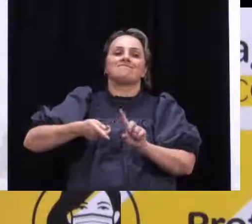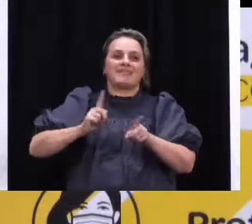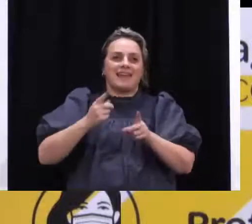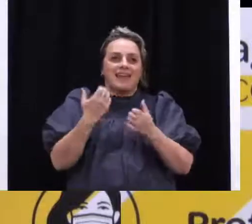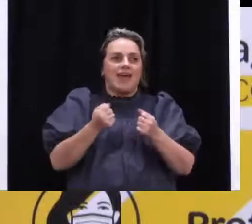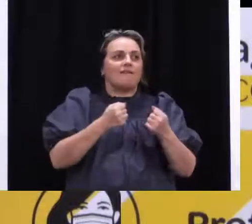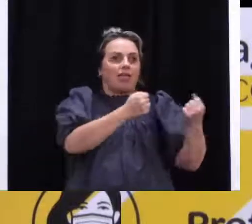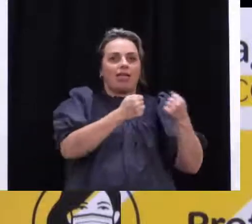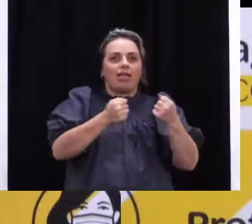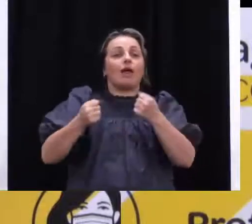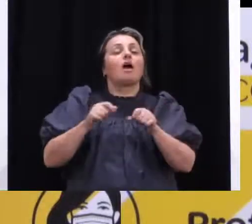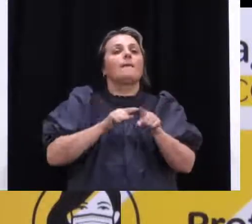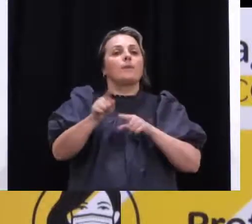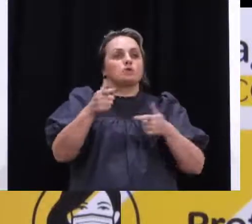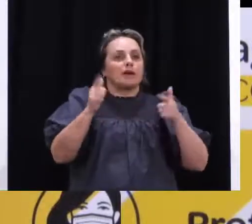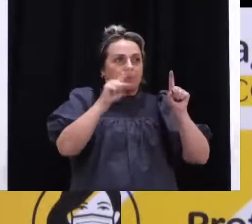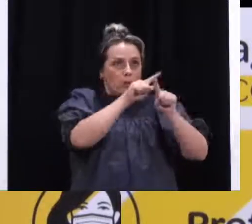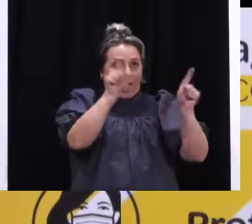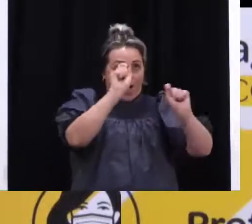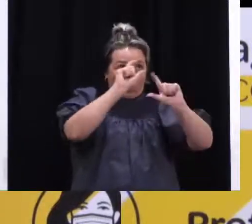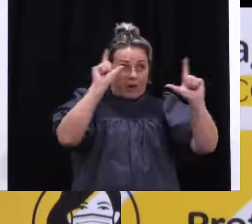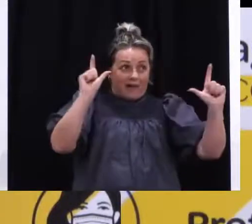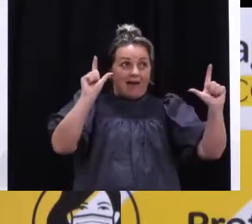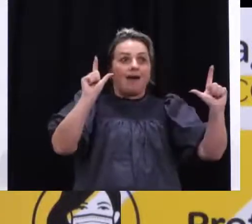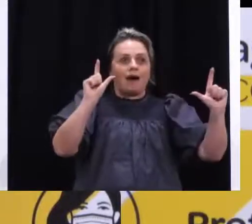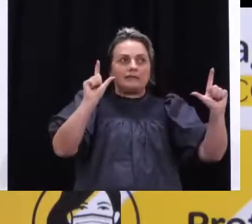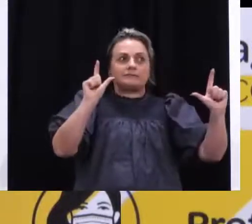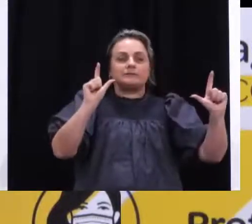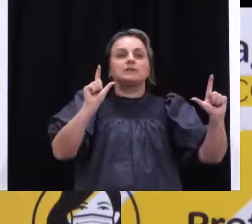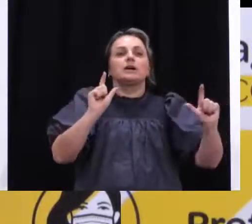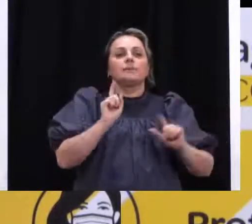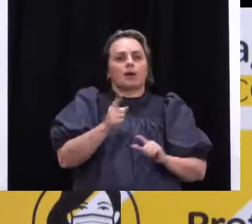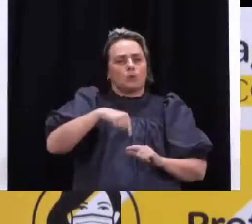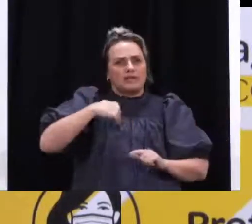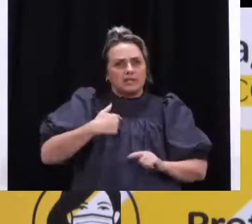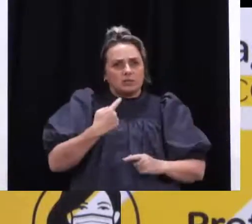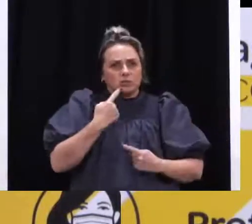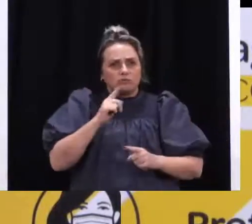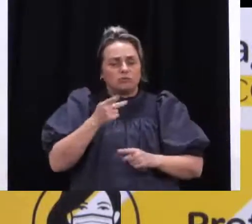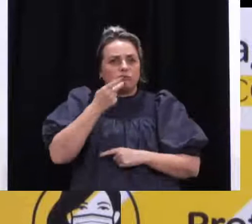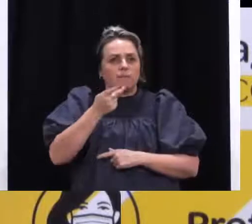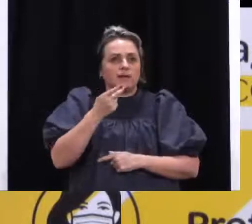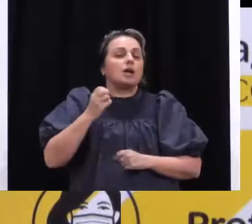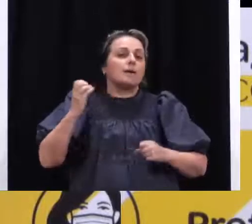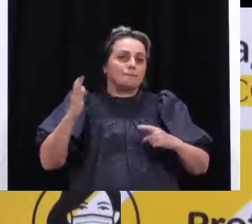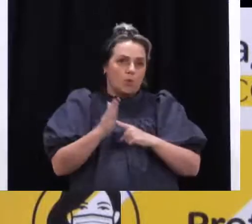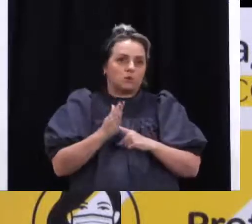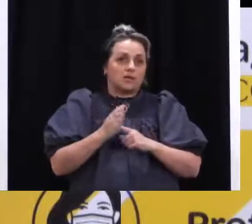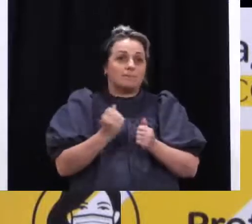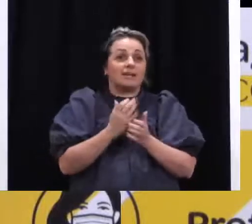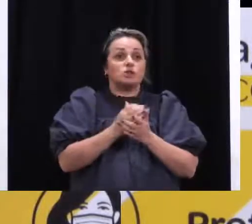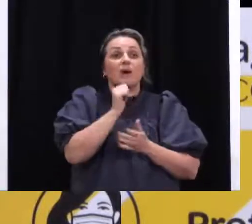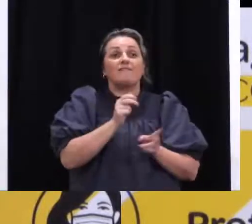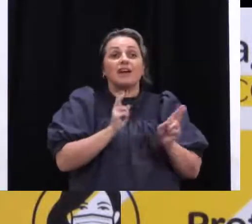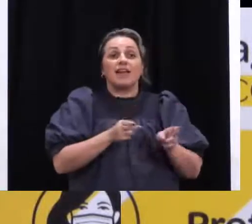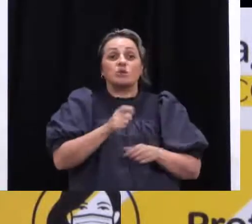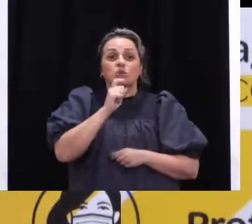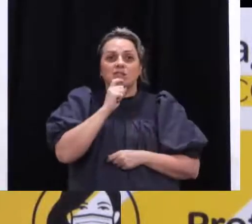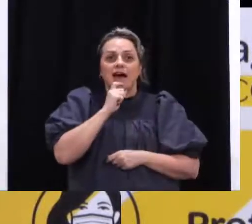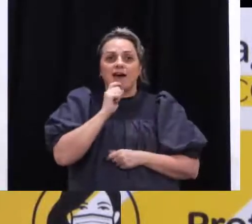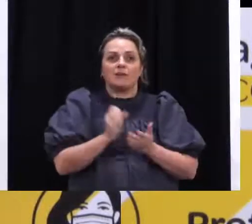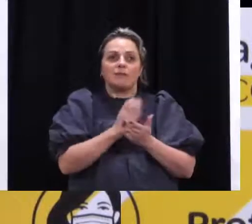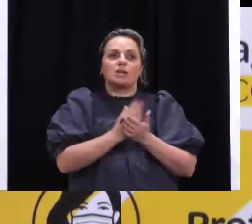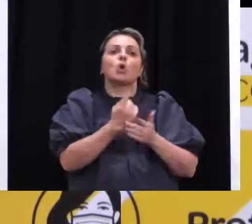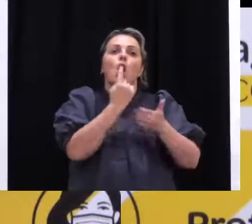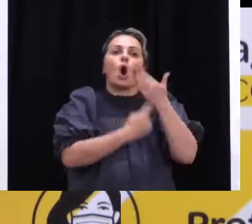are aware of this and are taking steps, but I do need to emphasise that will be very important in helping limit the potential for, if an essential